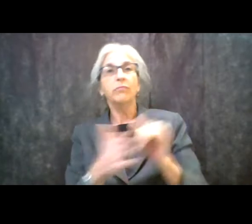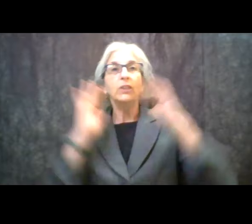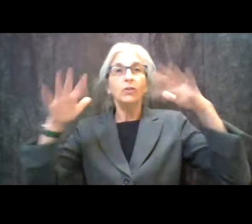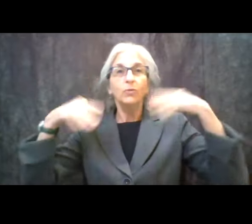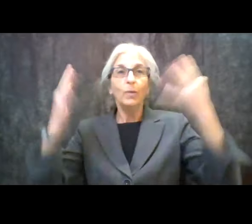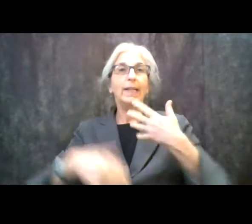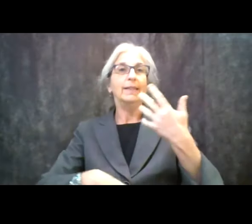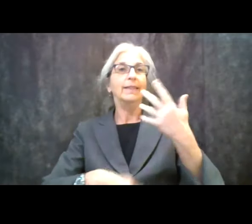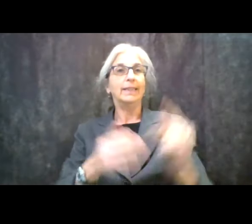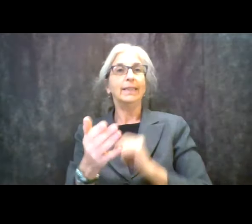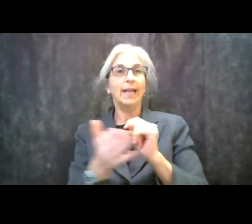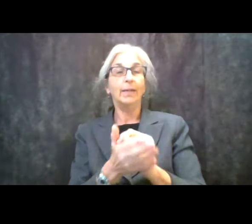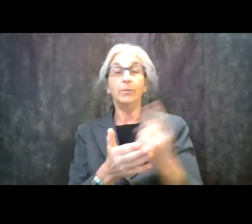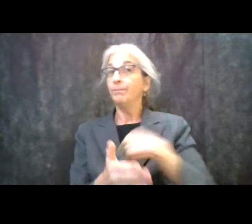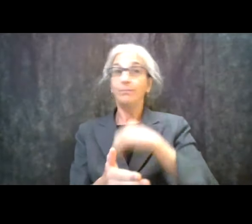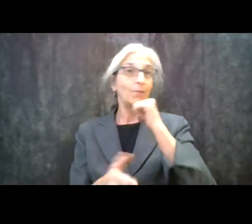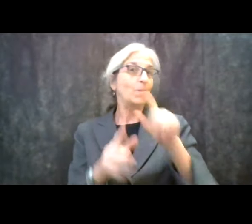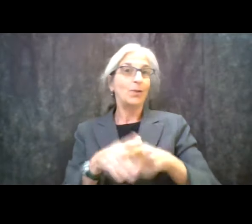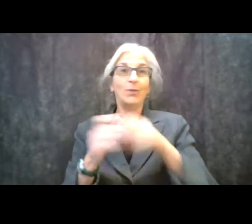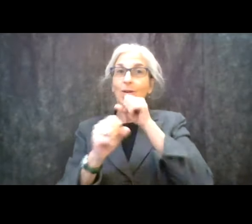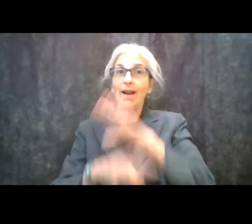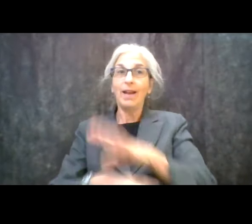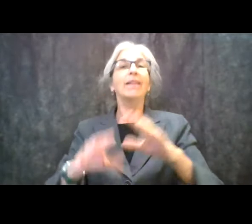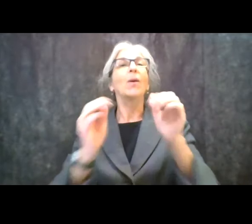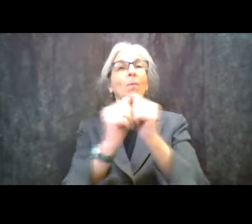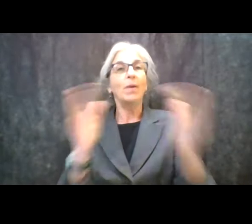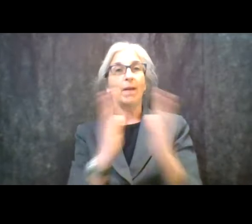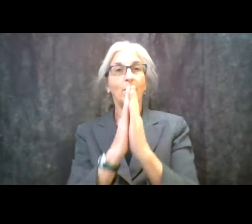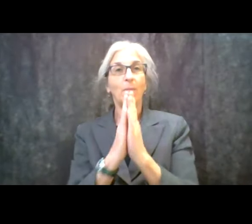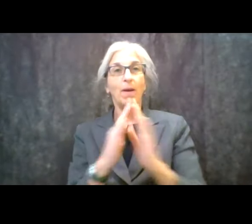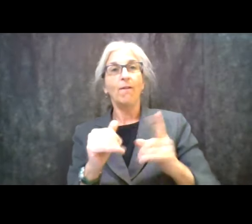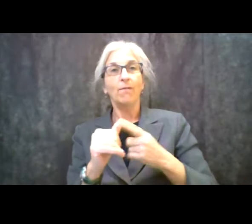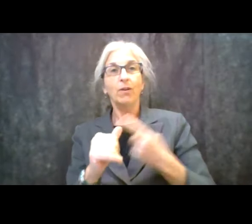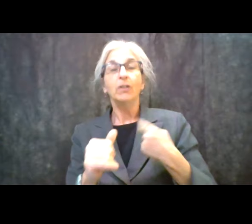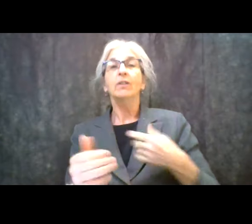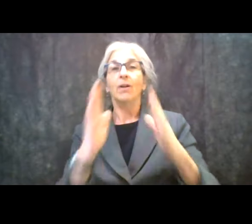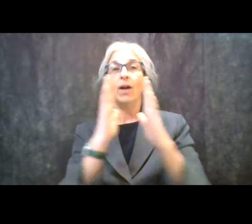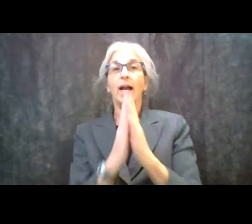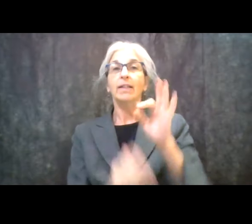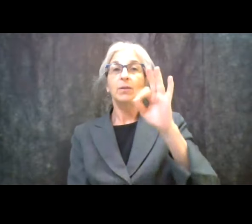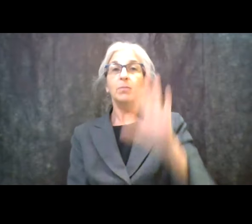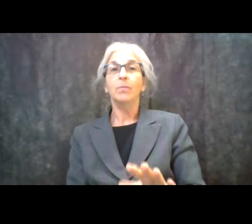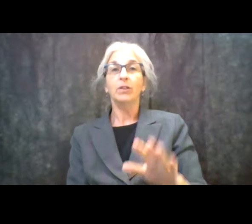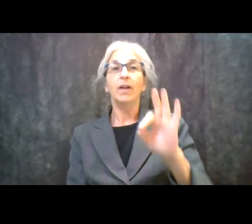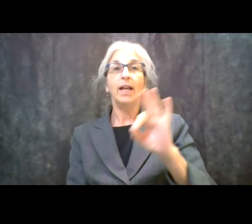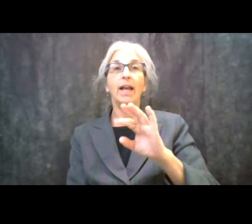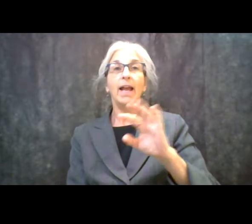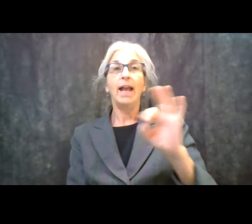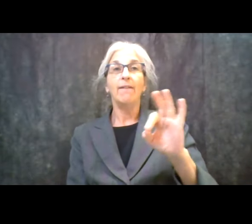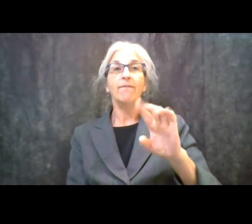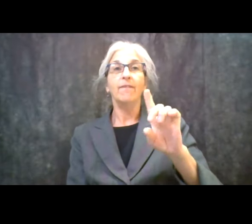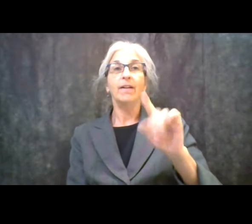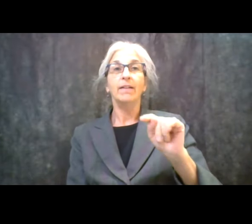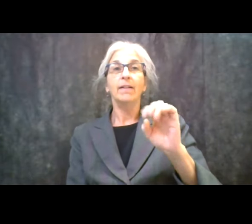our custom, we don't start anything unless we start with prayer. And I'd like to ask my pastor, Pastor F. Todd Gray, to open